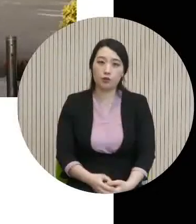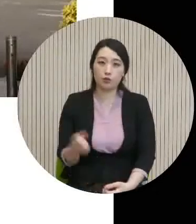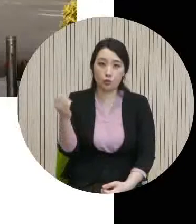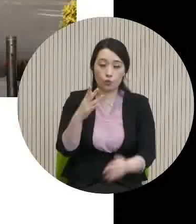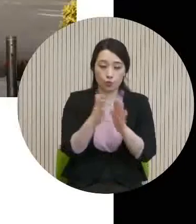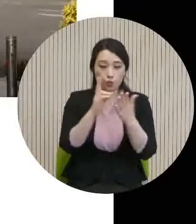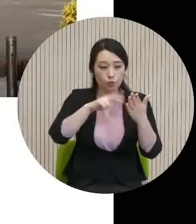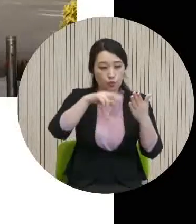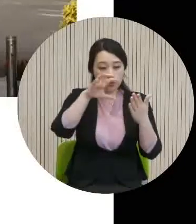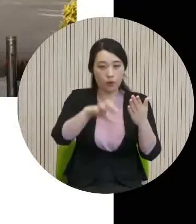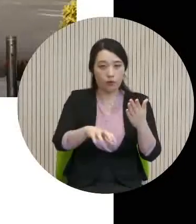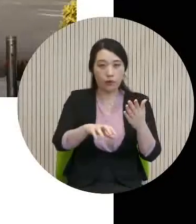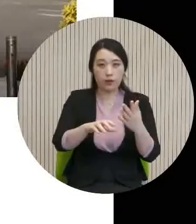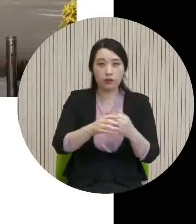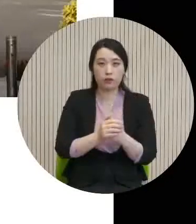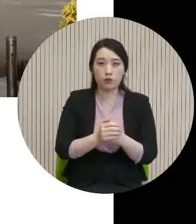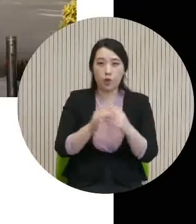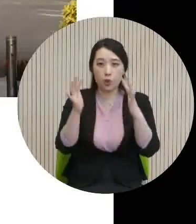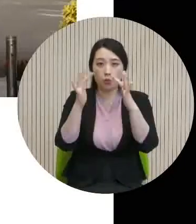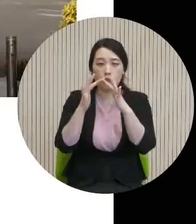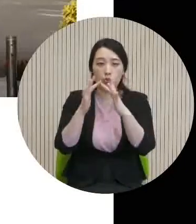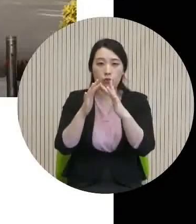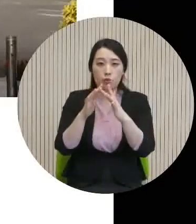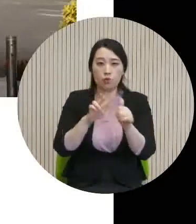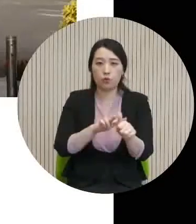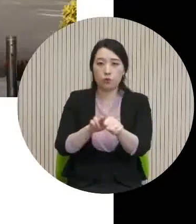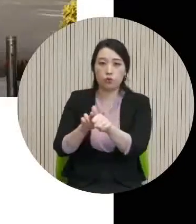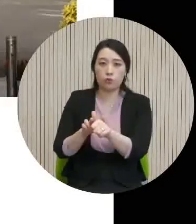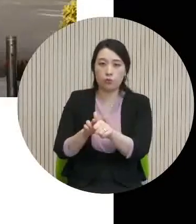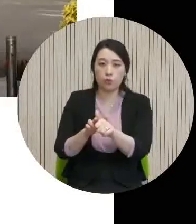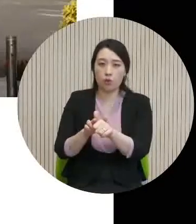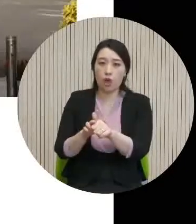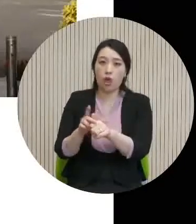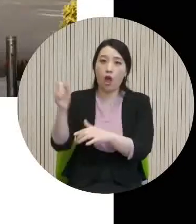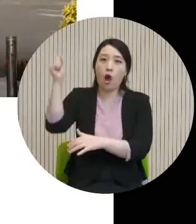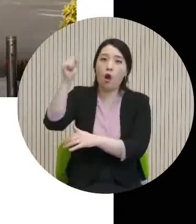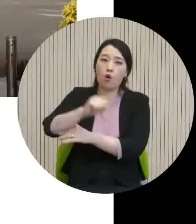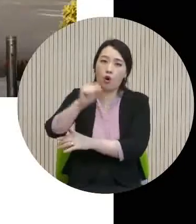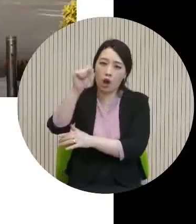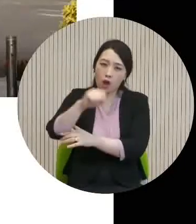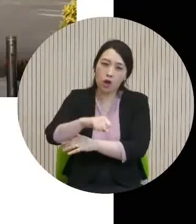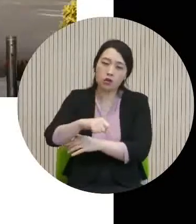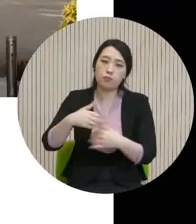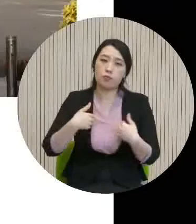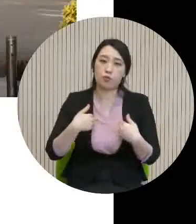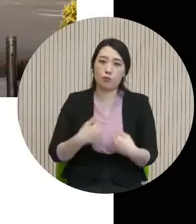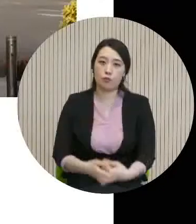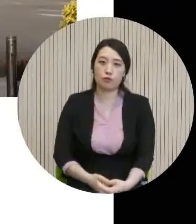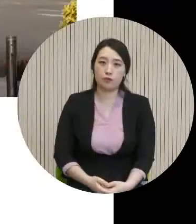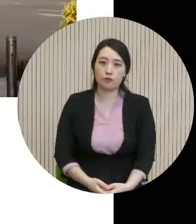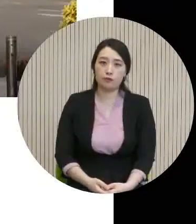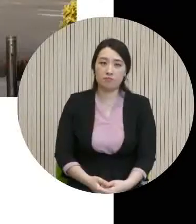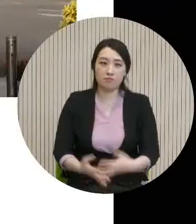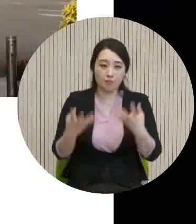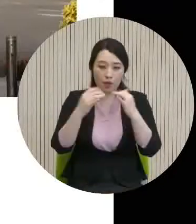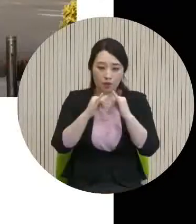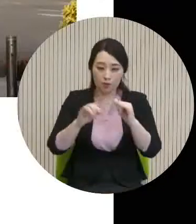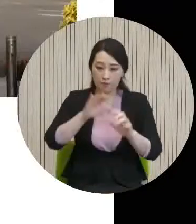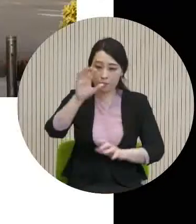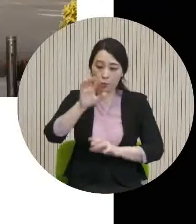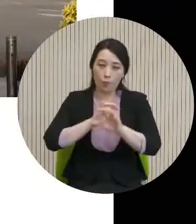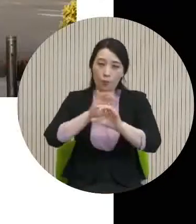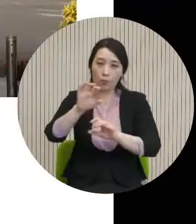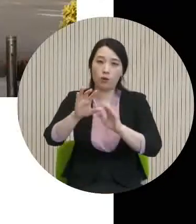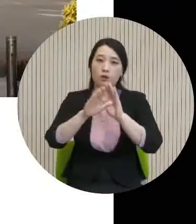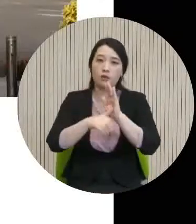poor results. Many people who upload to the online platforms simply ignore requests for